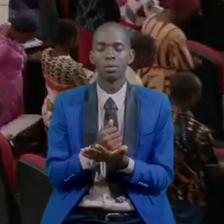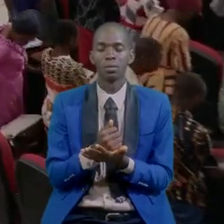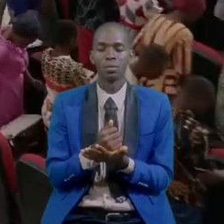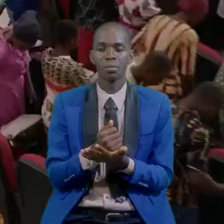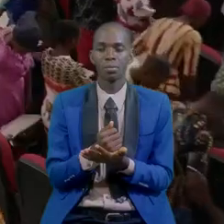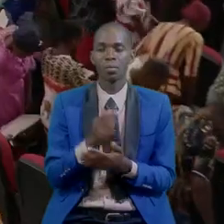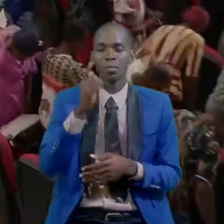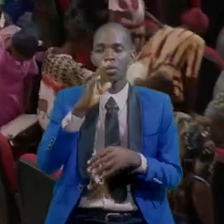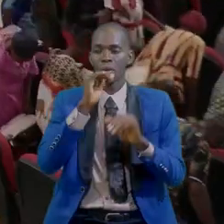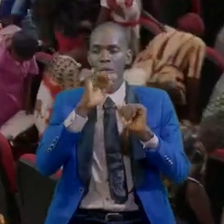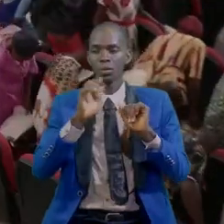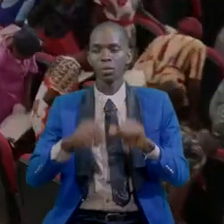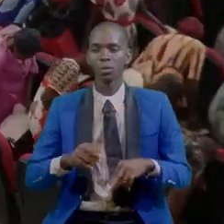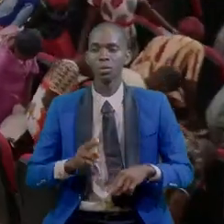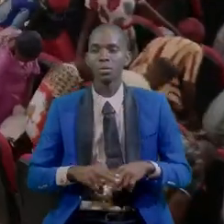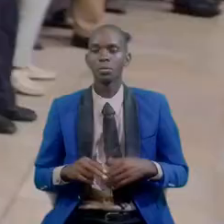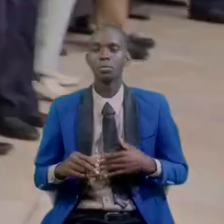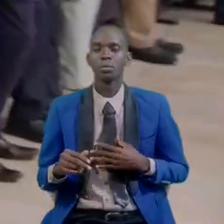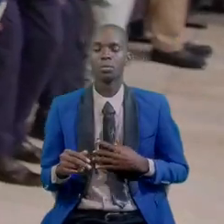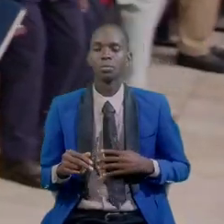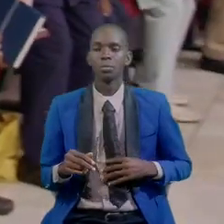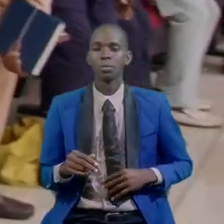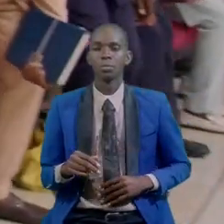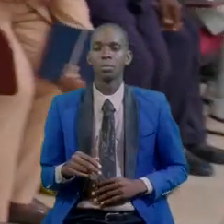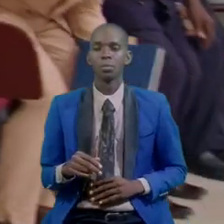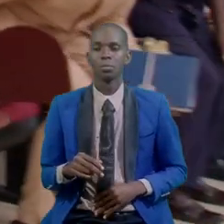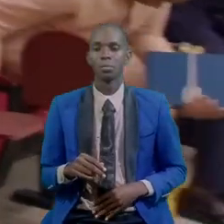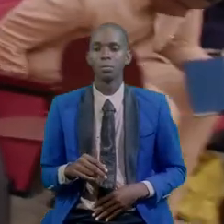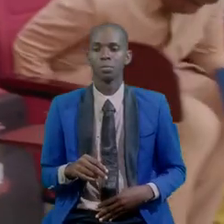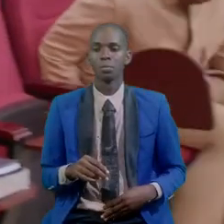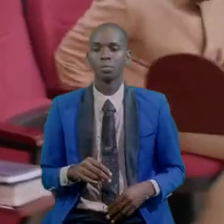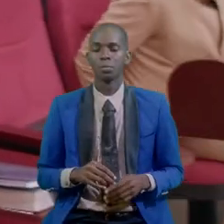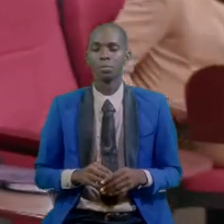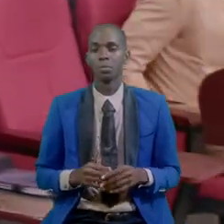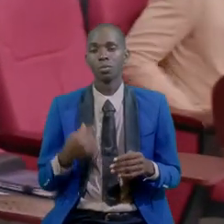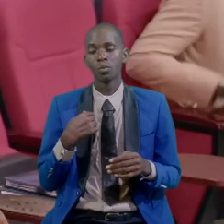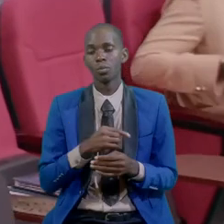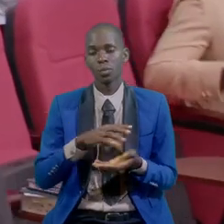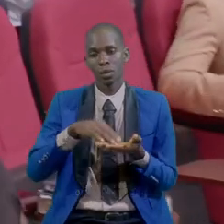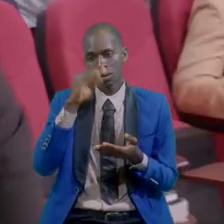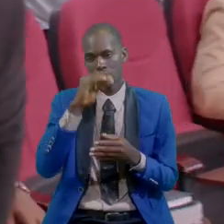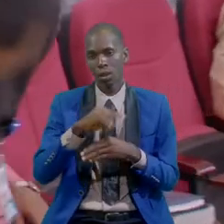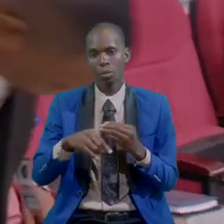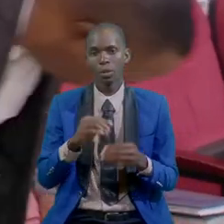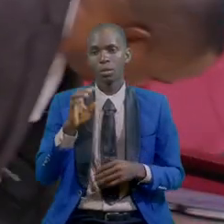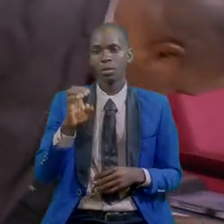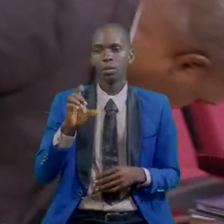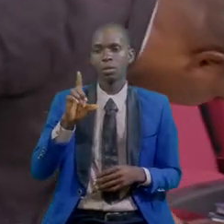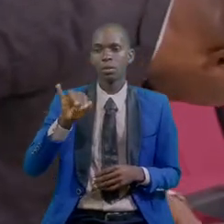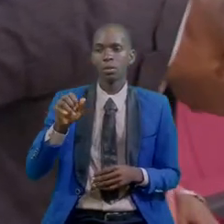God bless you. You can be seated. We're looking at Elijah. His life,